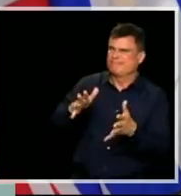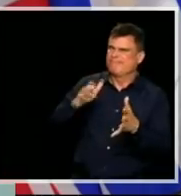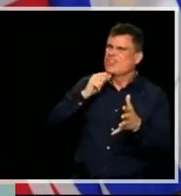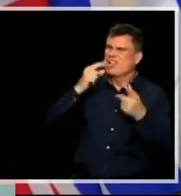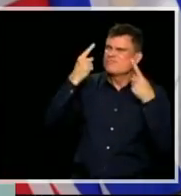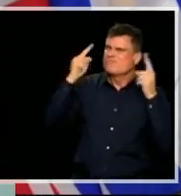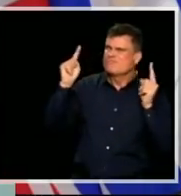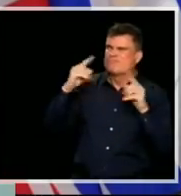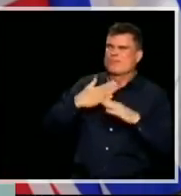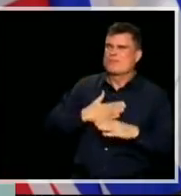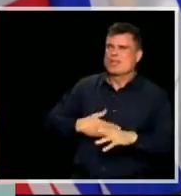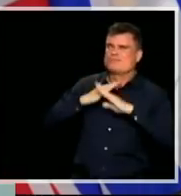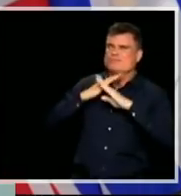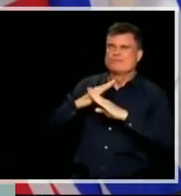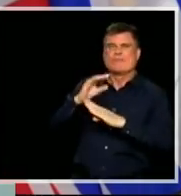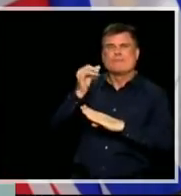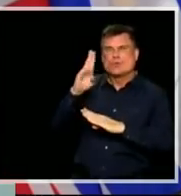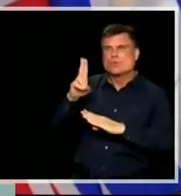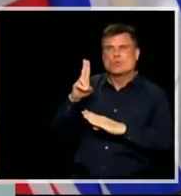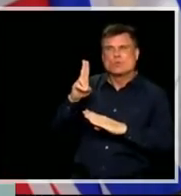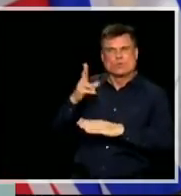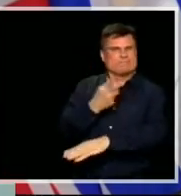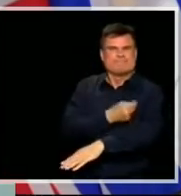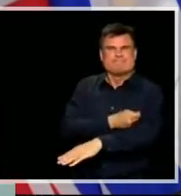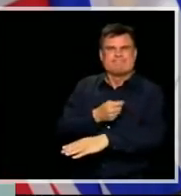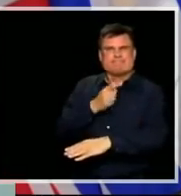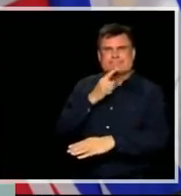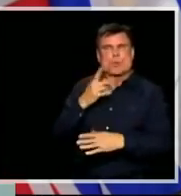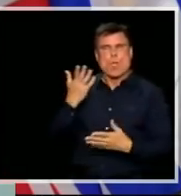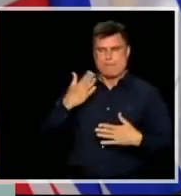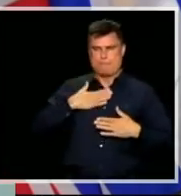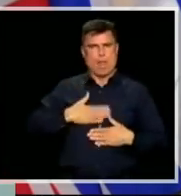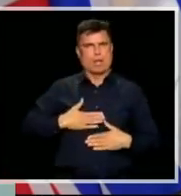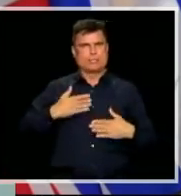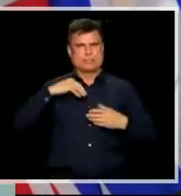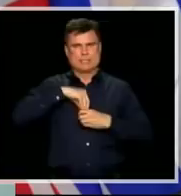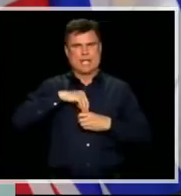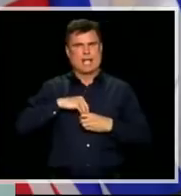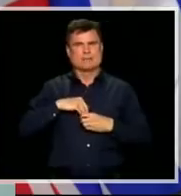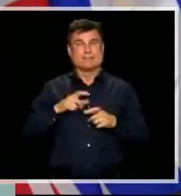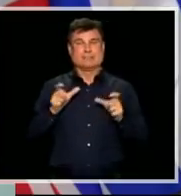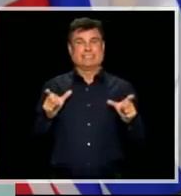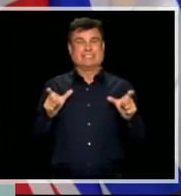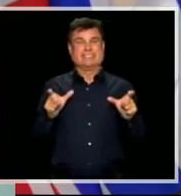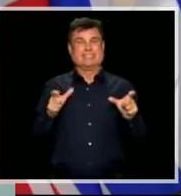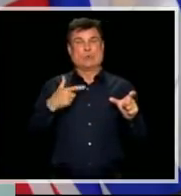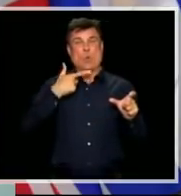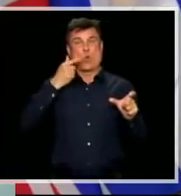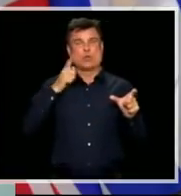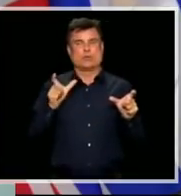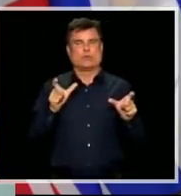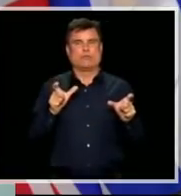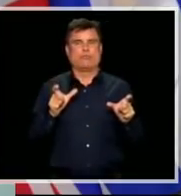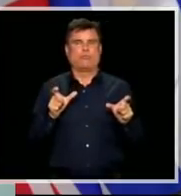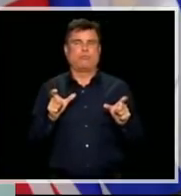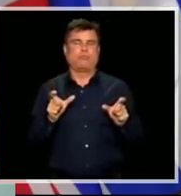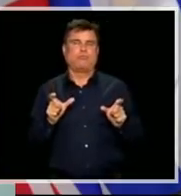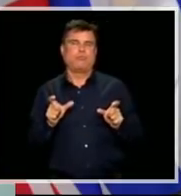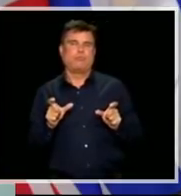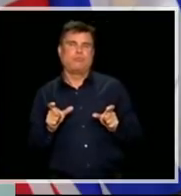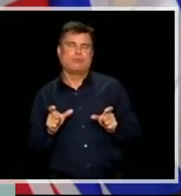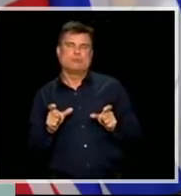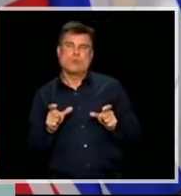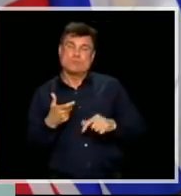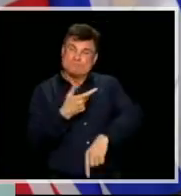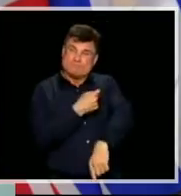recommendations on protecting families and communities from COVID-19, visit bccdc.ca. For non-medical questions about the province's COVID-19